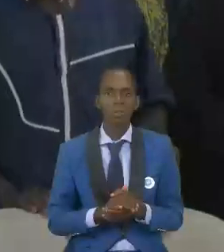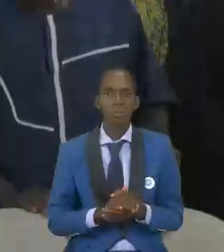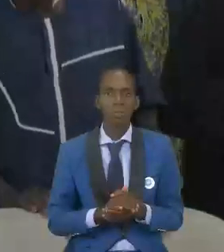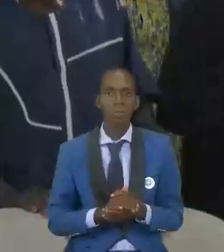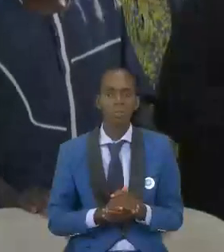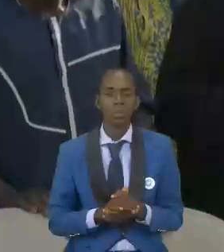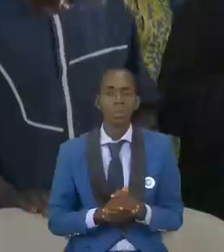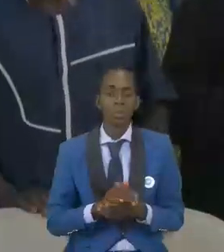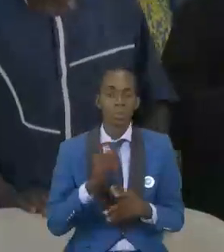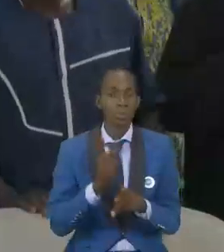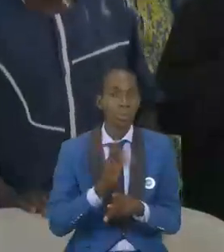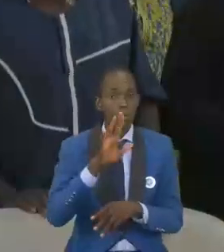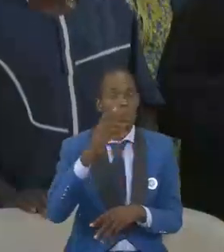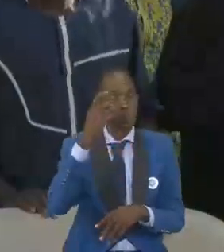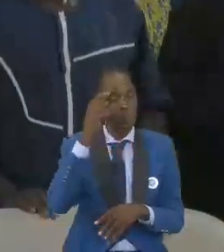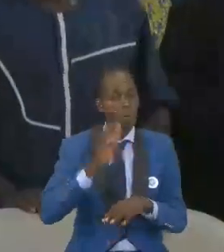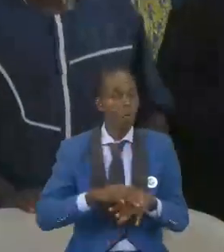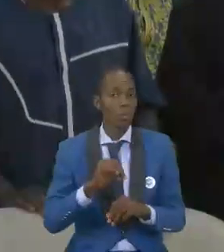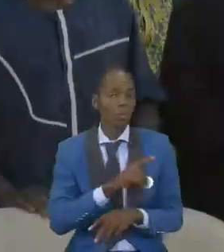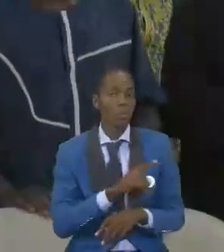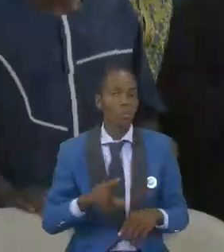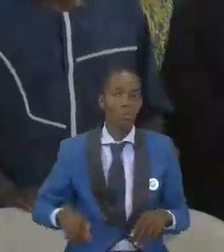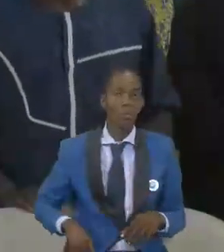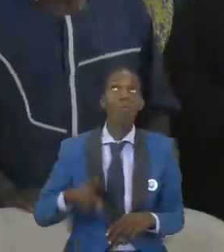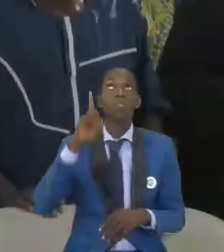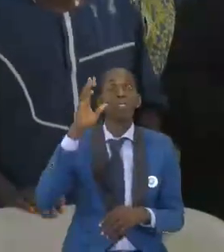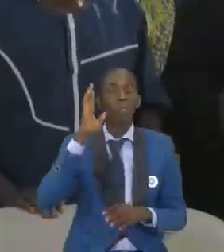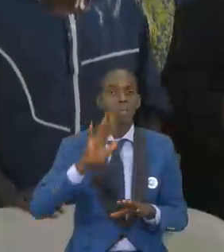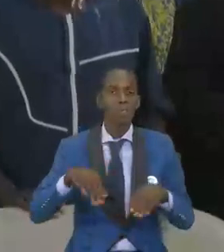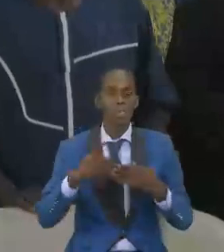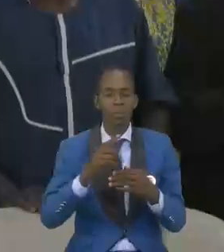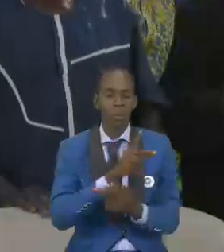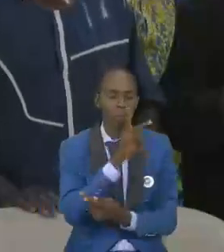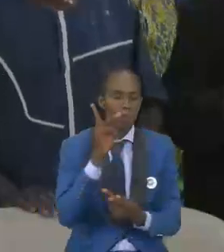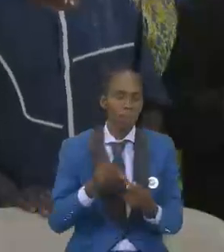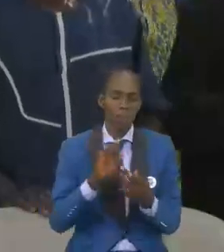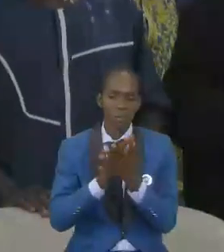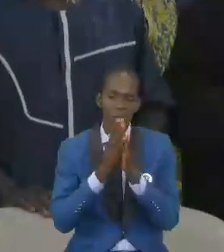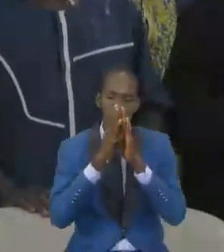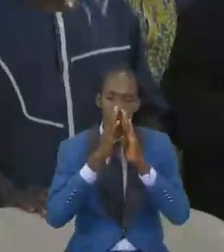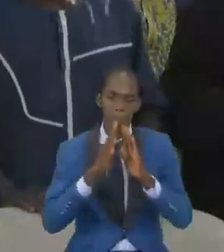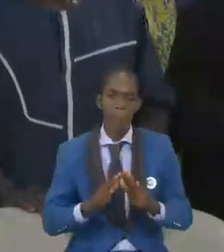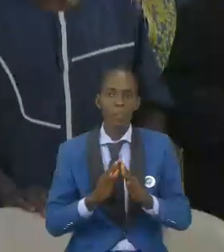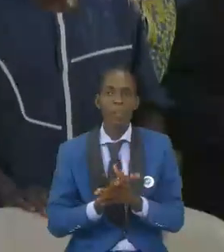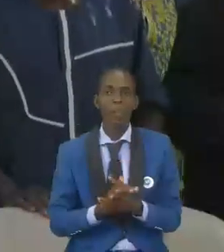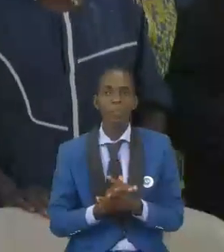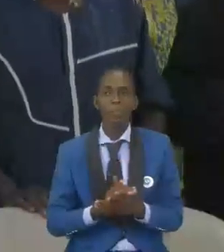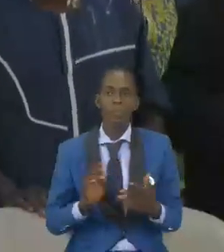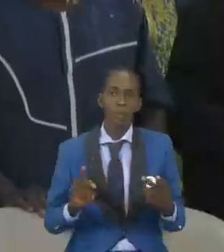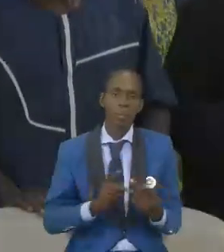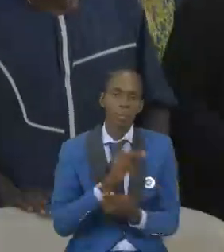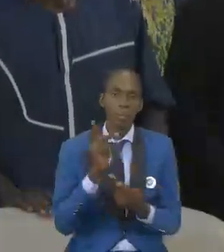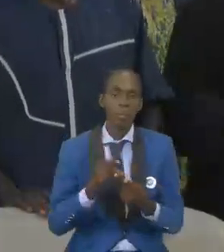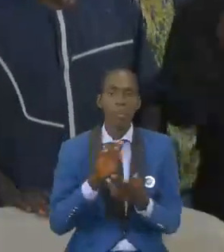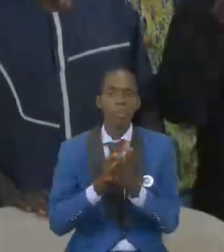Keep your mind on the Lord. He'll give you perfect peace. Peace on the